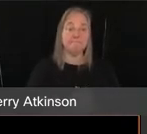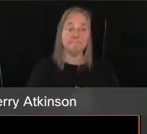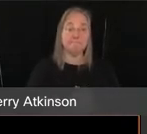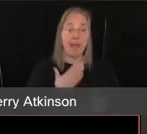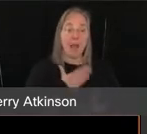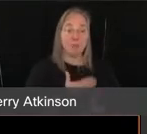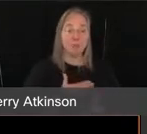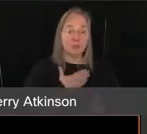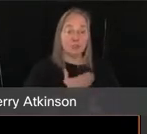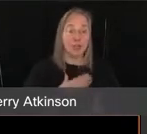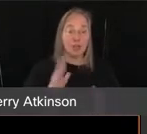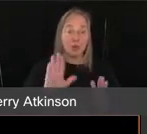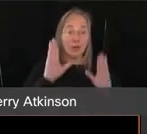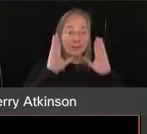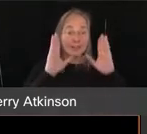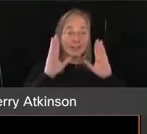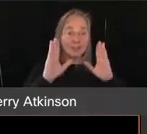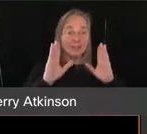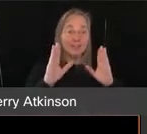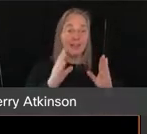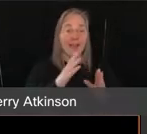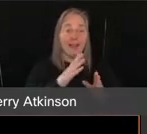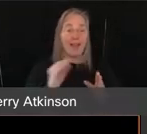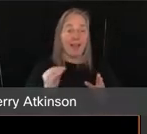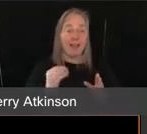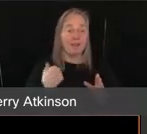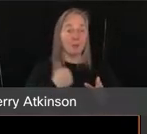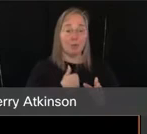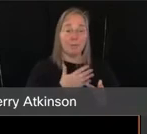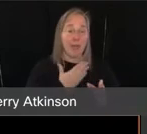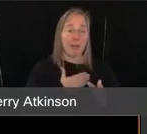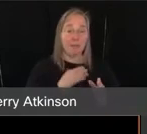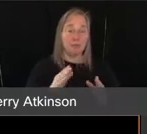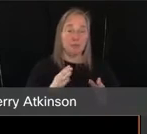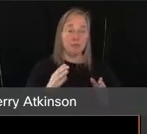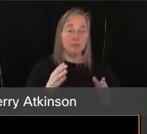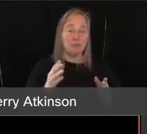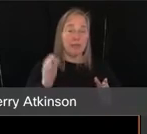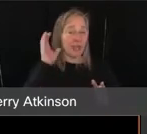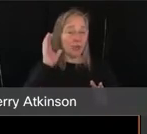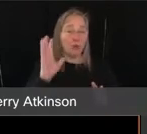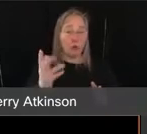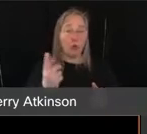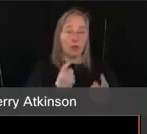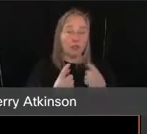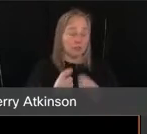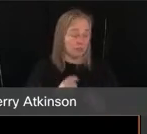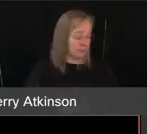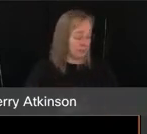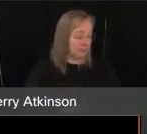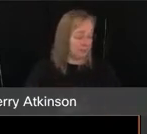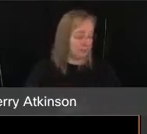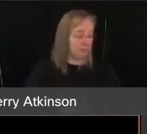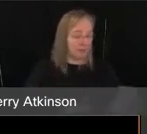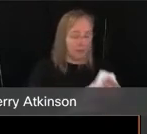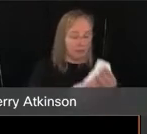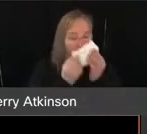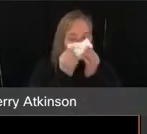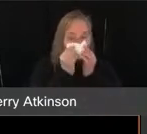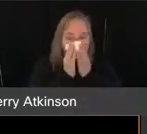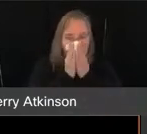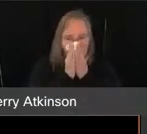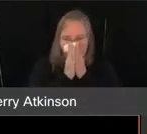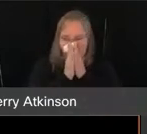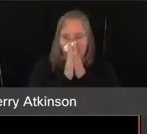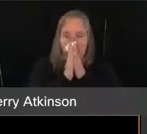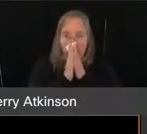Appreciate everybody's attention, and we'll be happy to entertain questions. I do have a question.